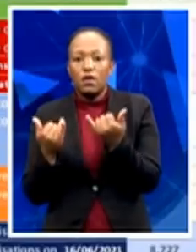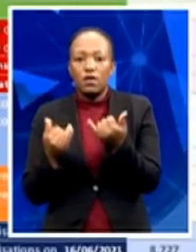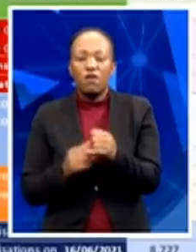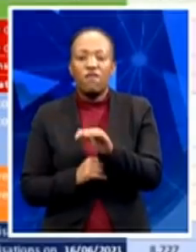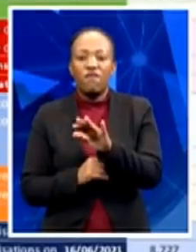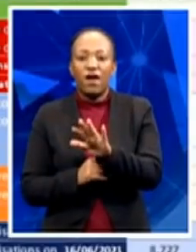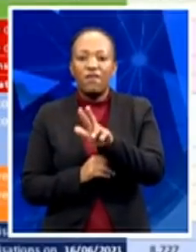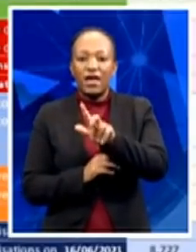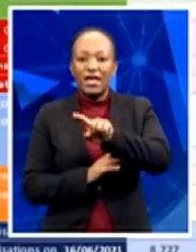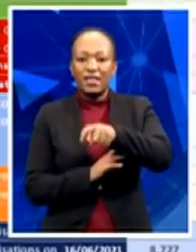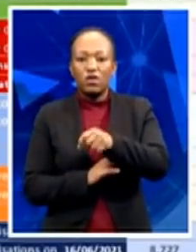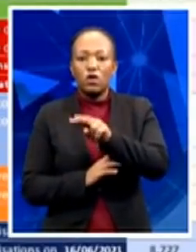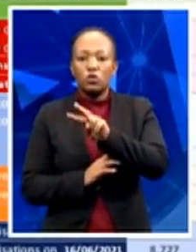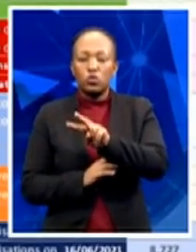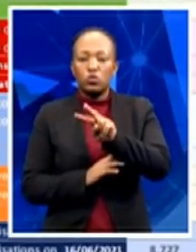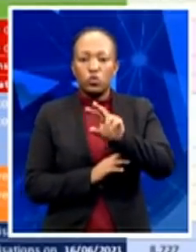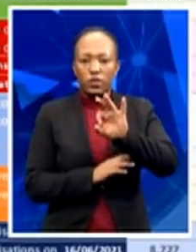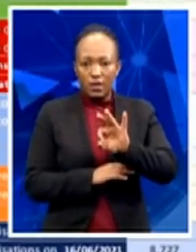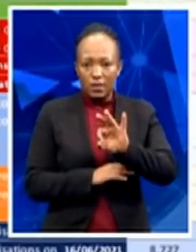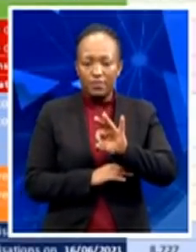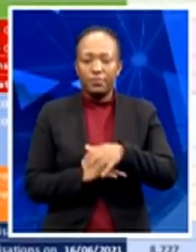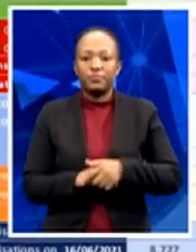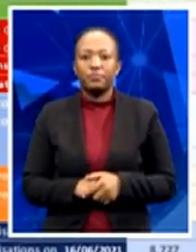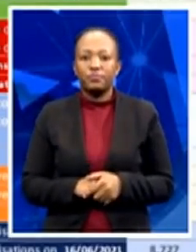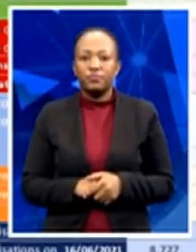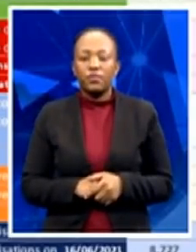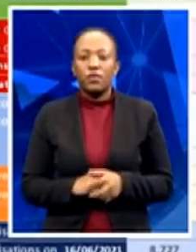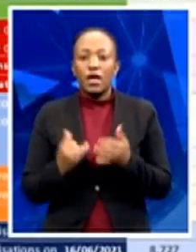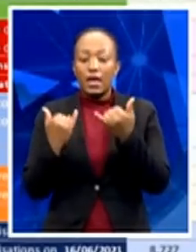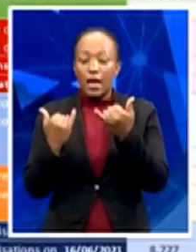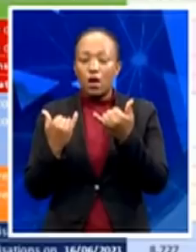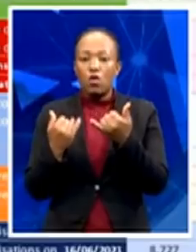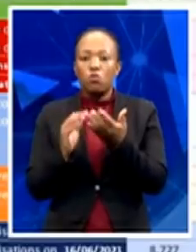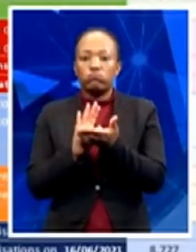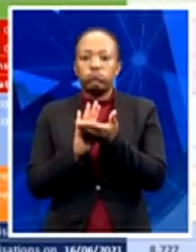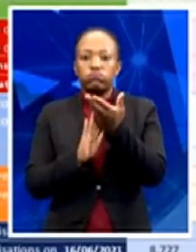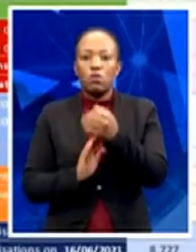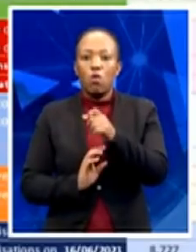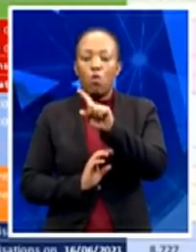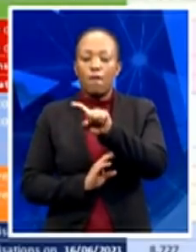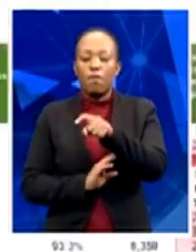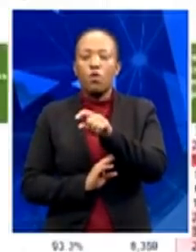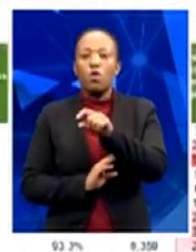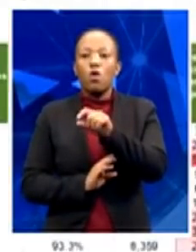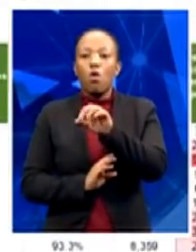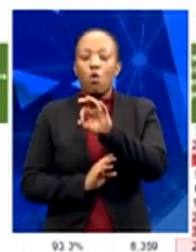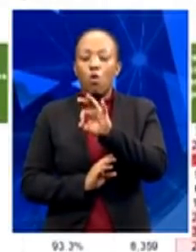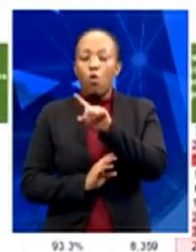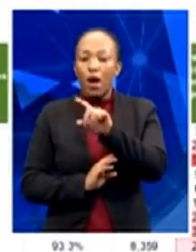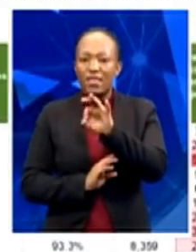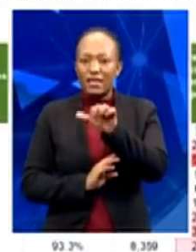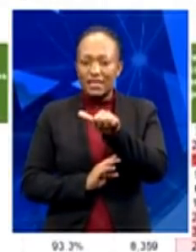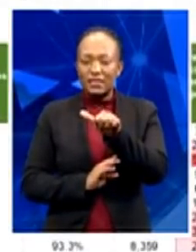58,223, reflecting an increase of 136 reported deaths as of 1800 hours on the 16th of